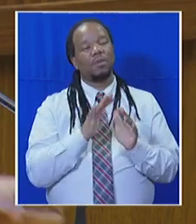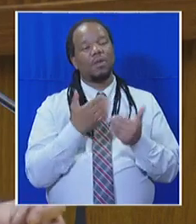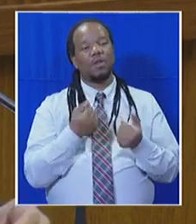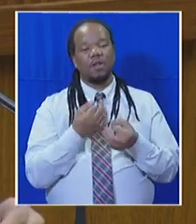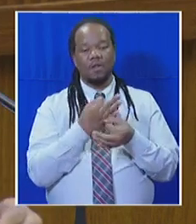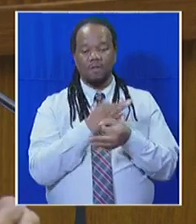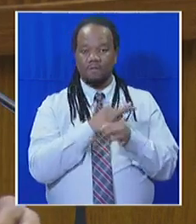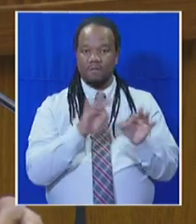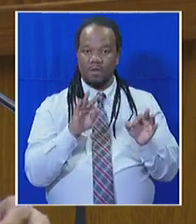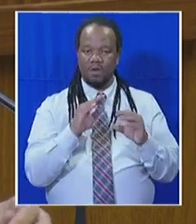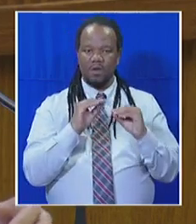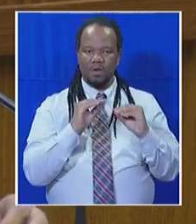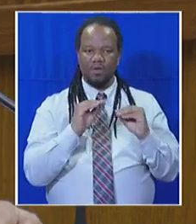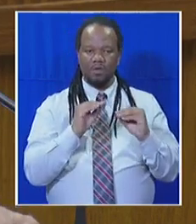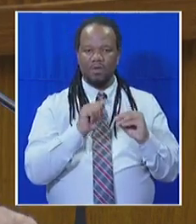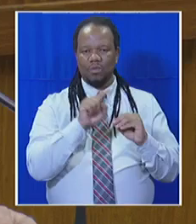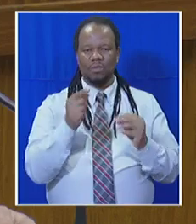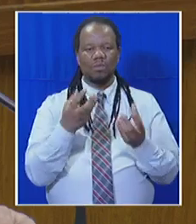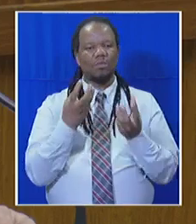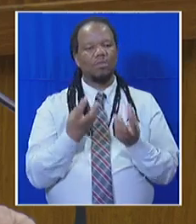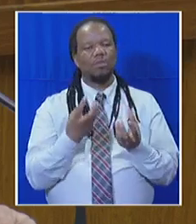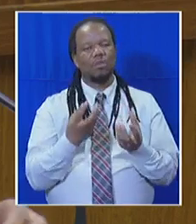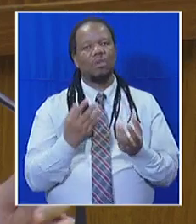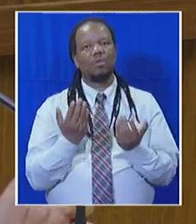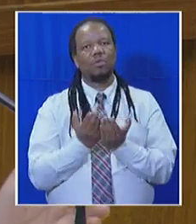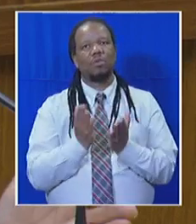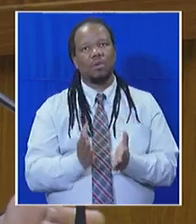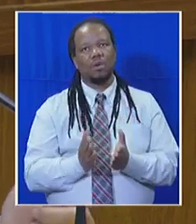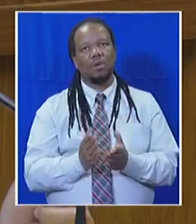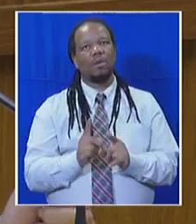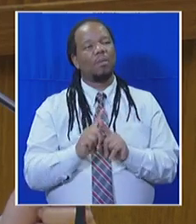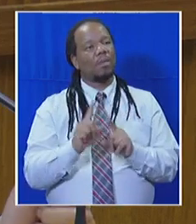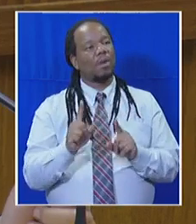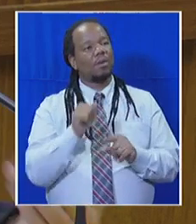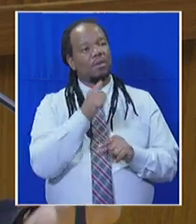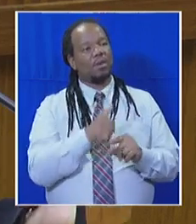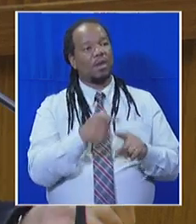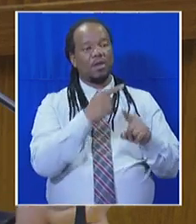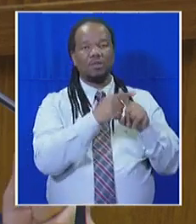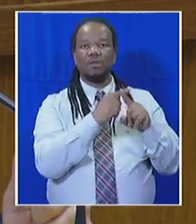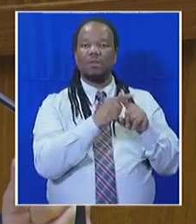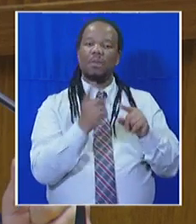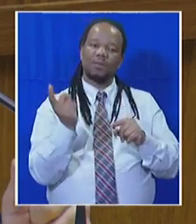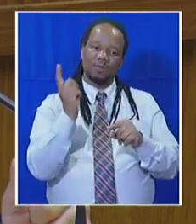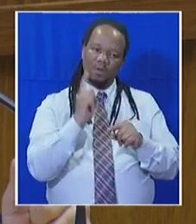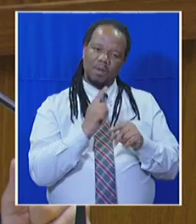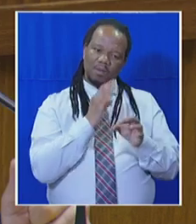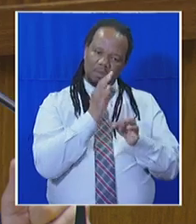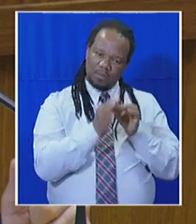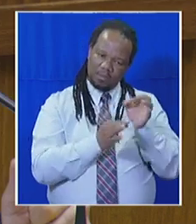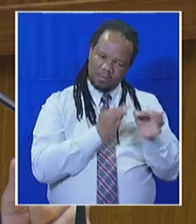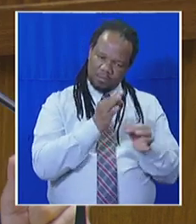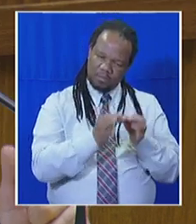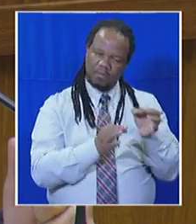the needy, and that's a concept that needs clarity and definition, and we feel the executive must be working on that and come to Parliament on what exactly